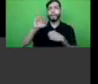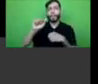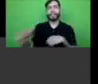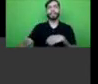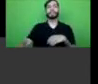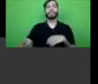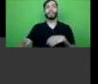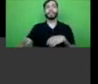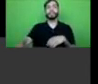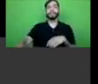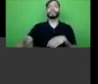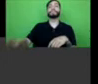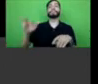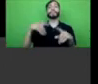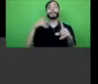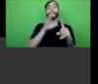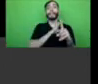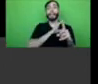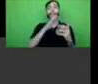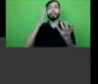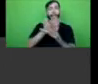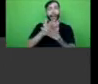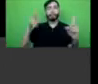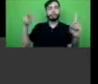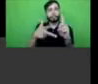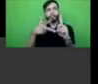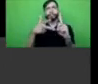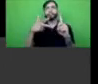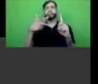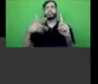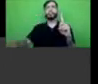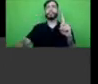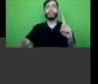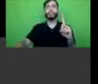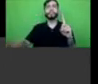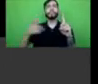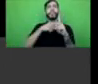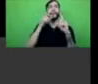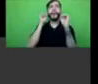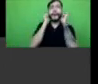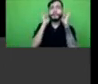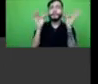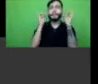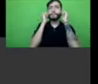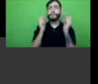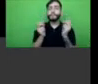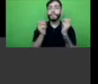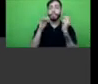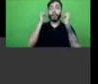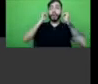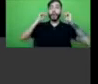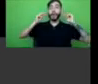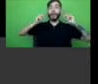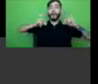He reached down to turn his music off as he had his earbuds in, and the officers